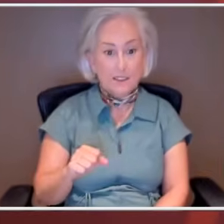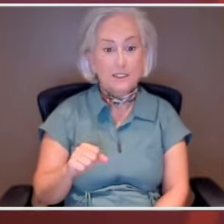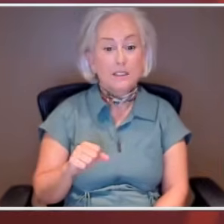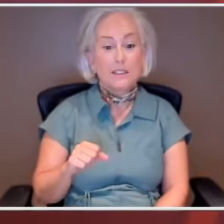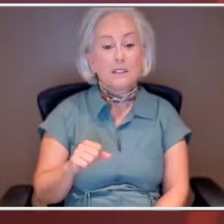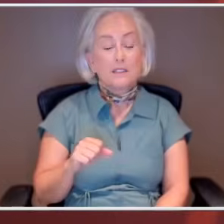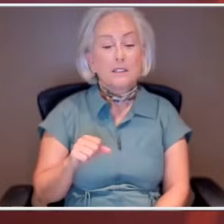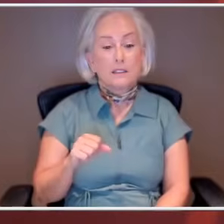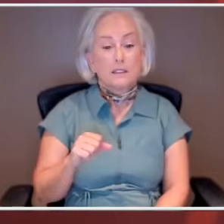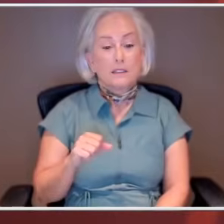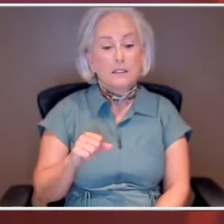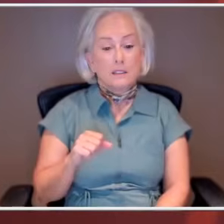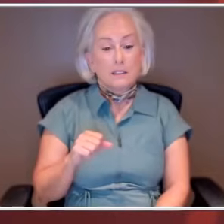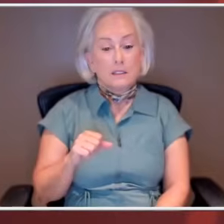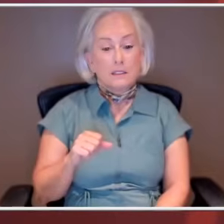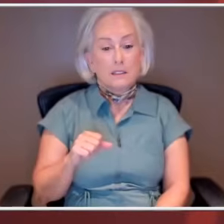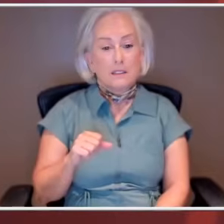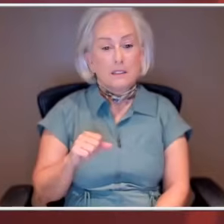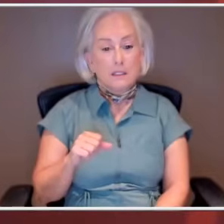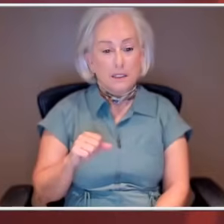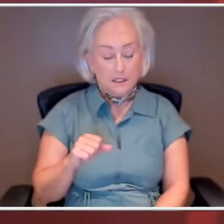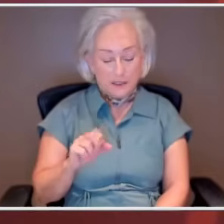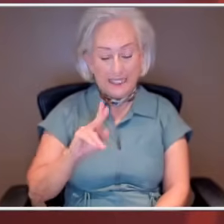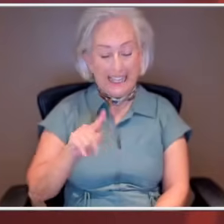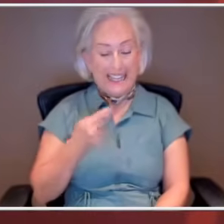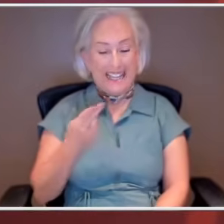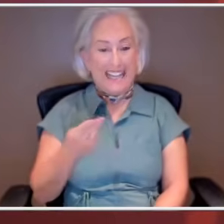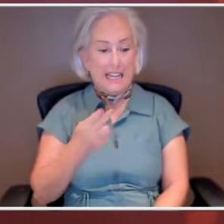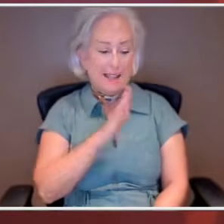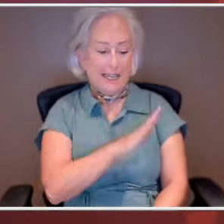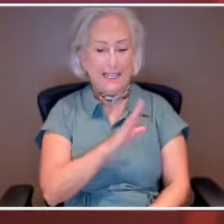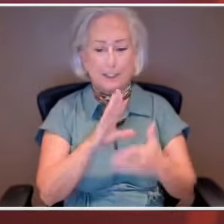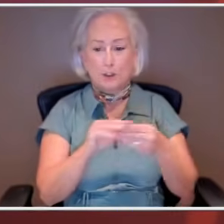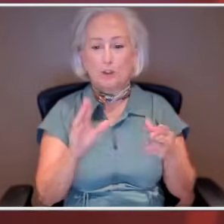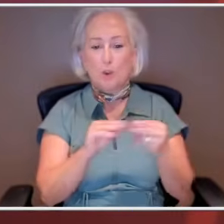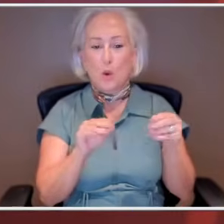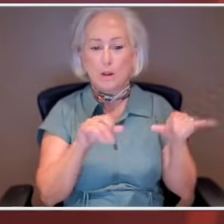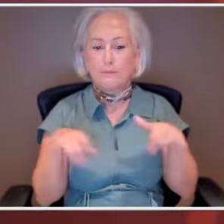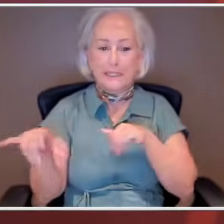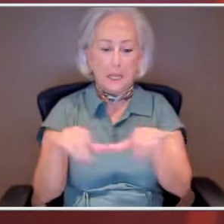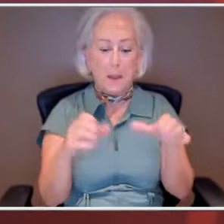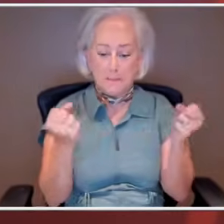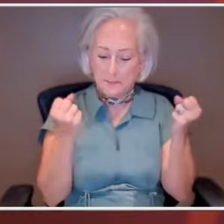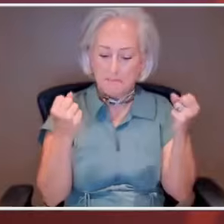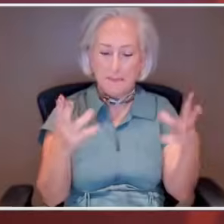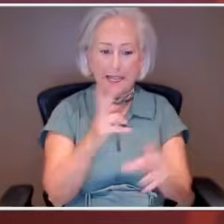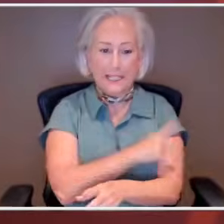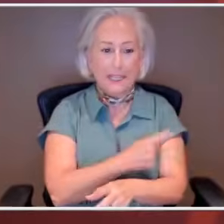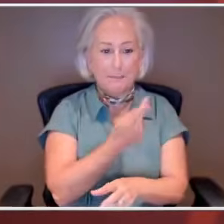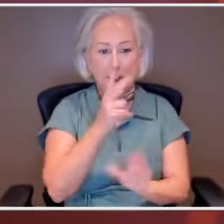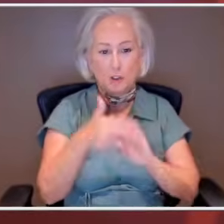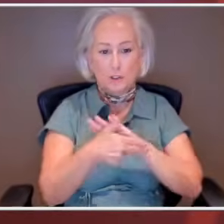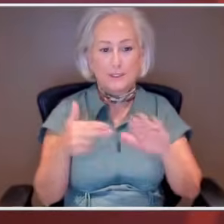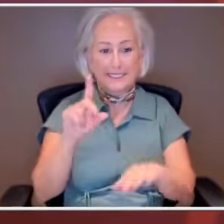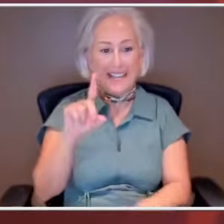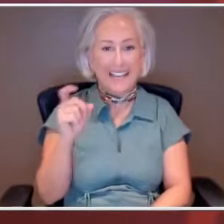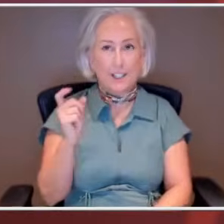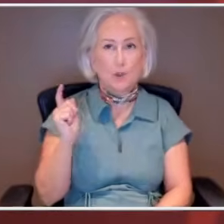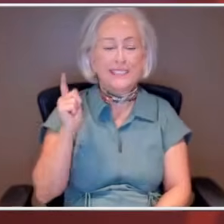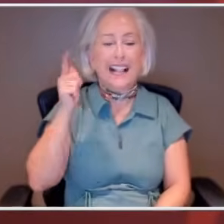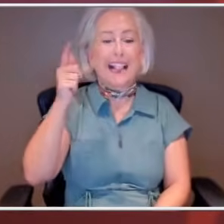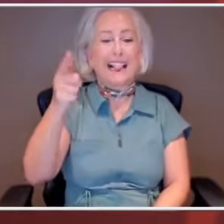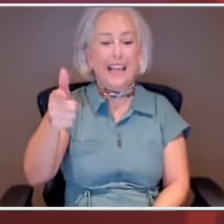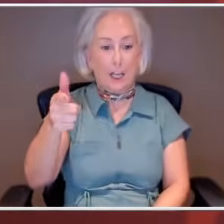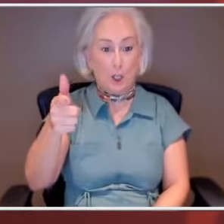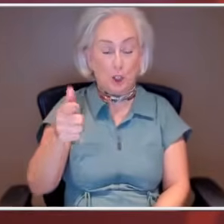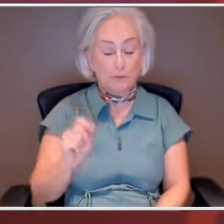So Keith's story is not uncommon. There are a lot of patients who are diagnosed with this later on. I mean, 2 is